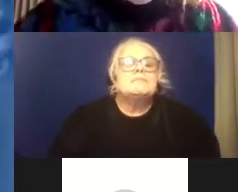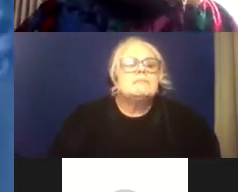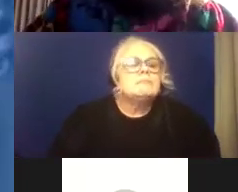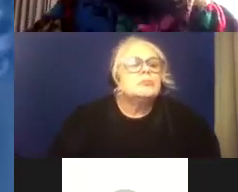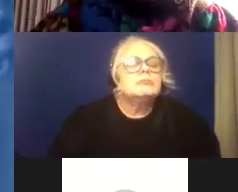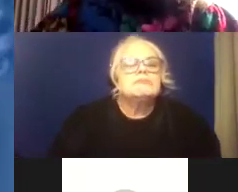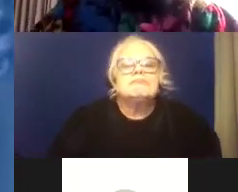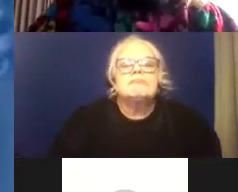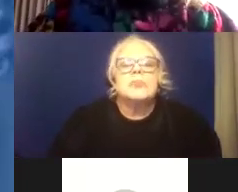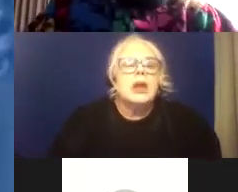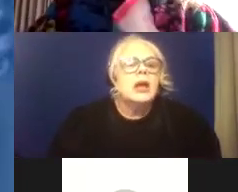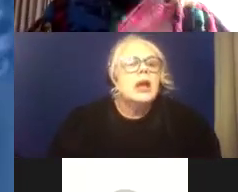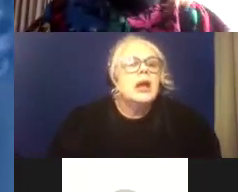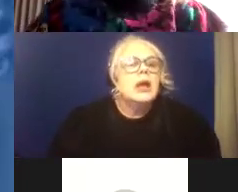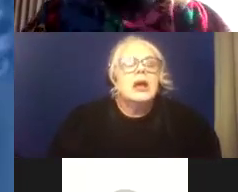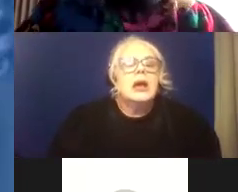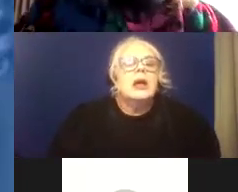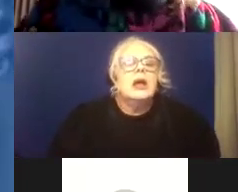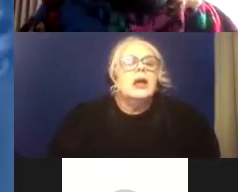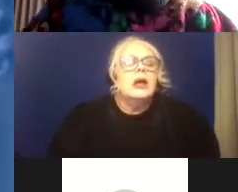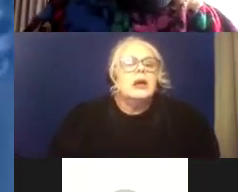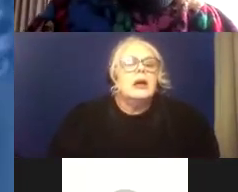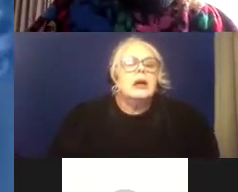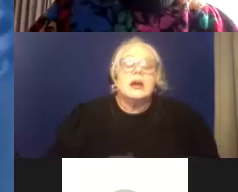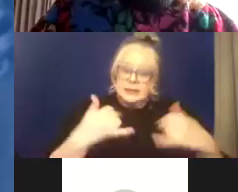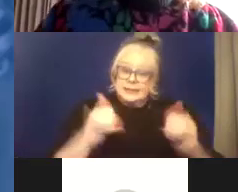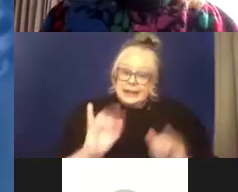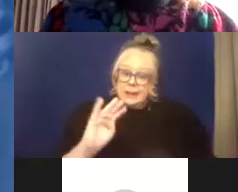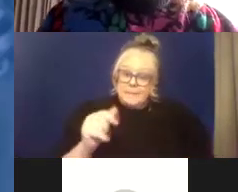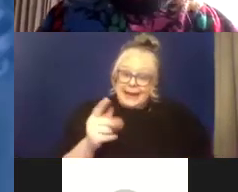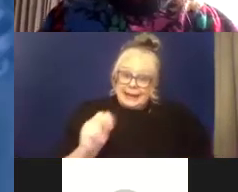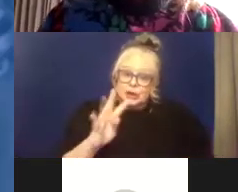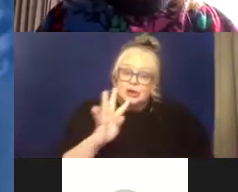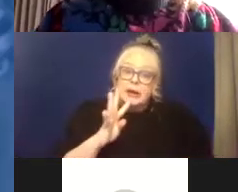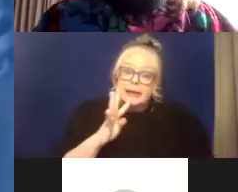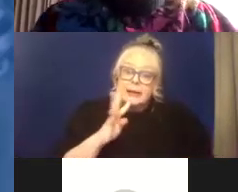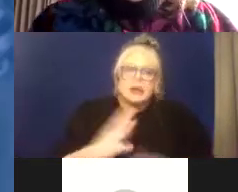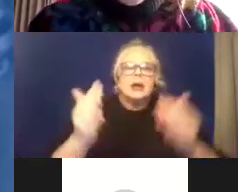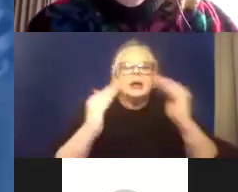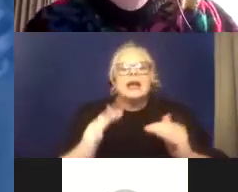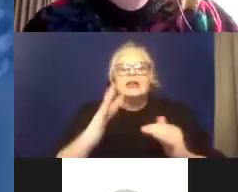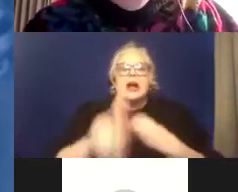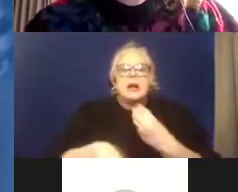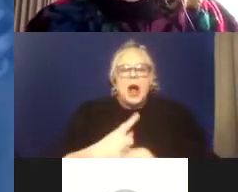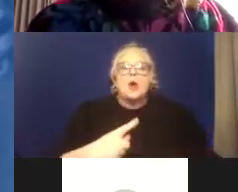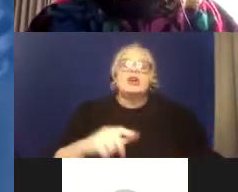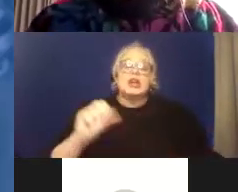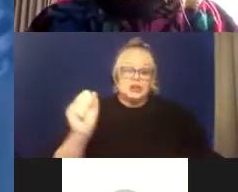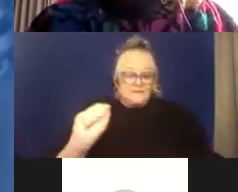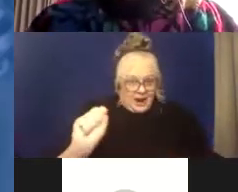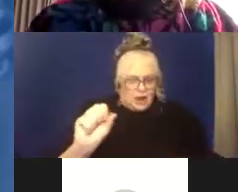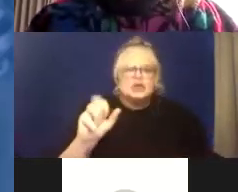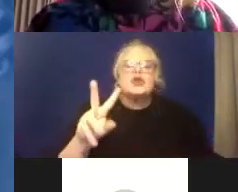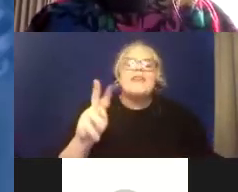Okay, so next, this is still Megan. Next, we're going to talk about survivor advocacy and content removal. I